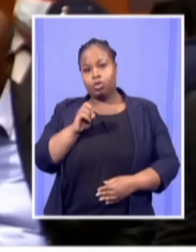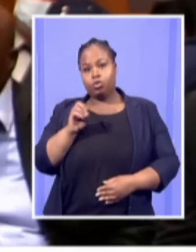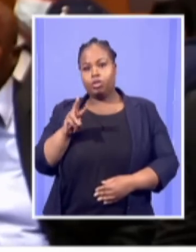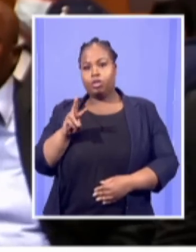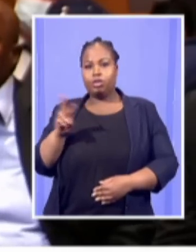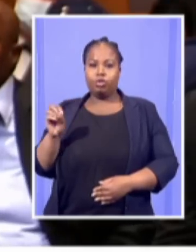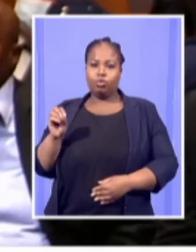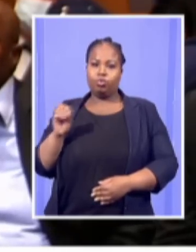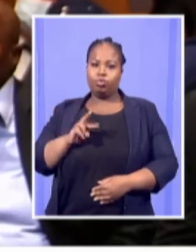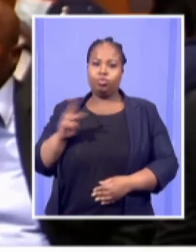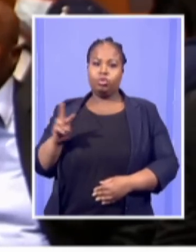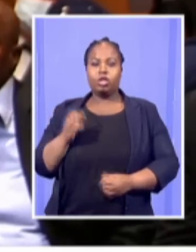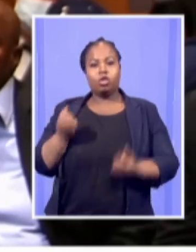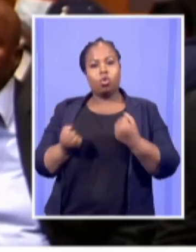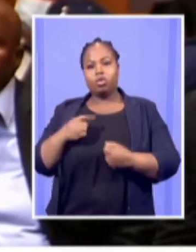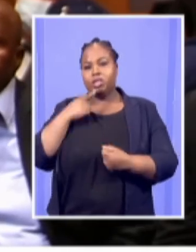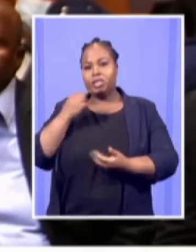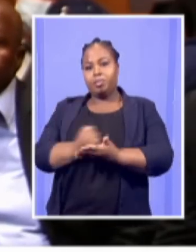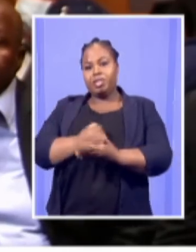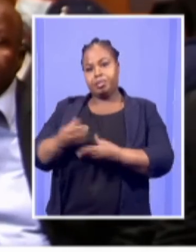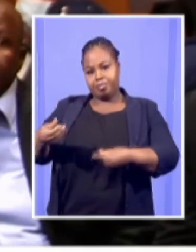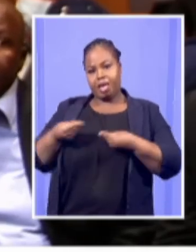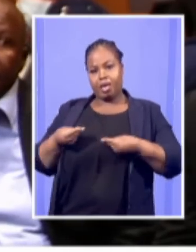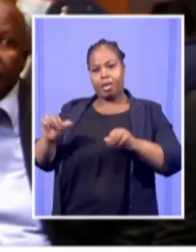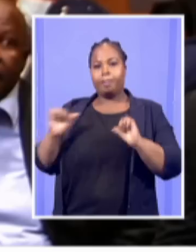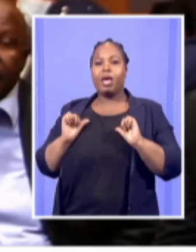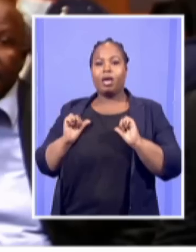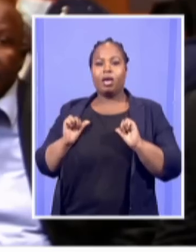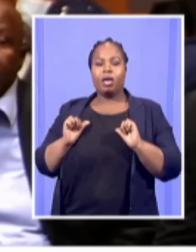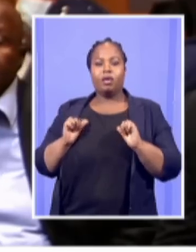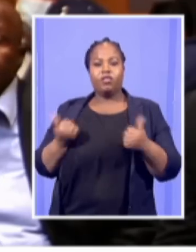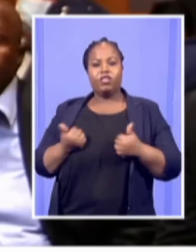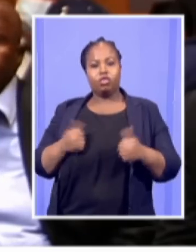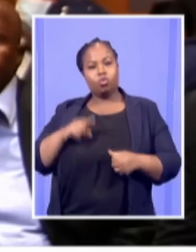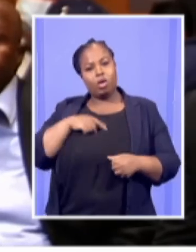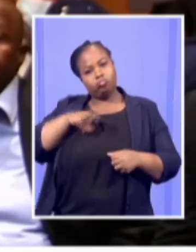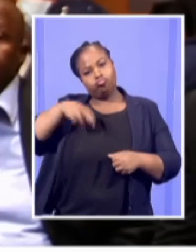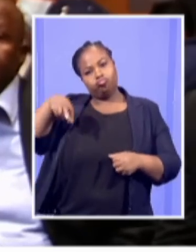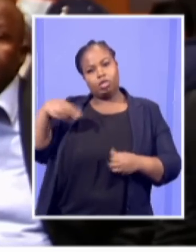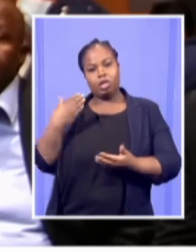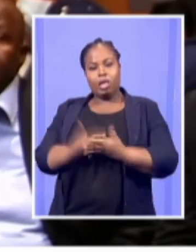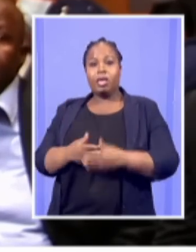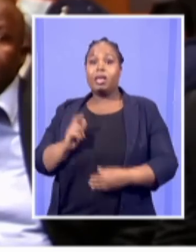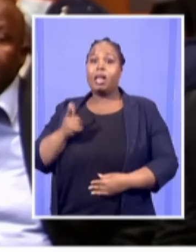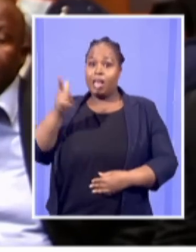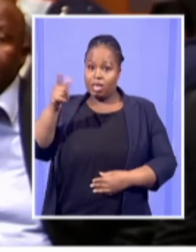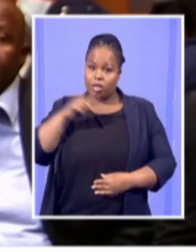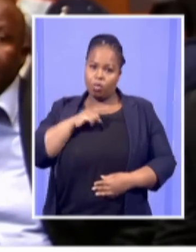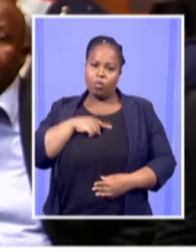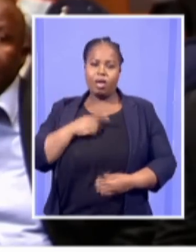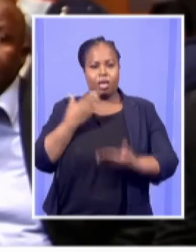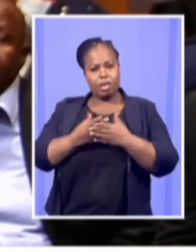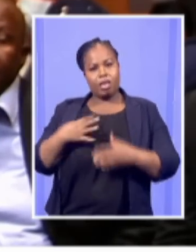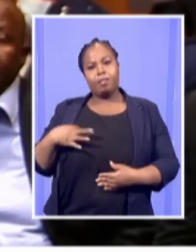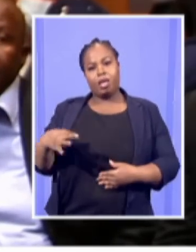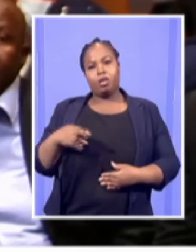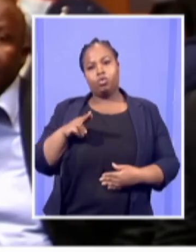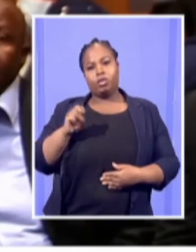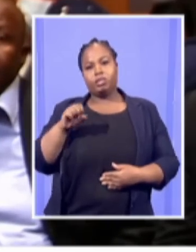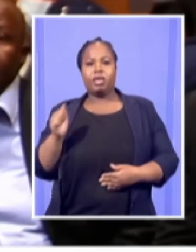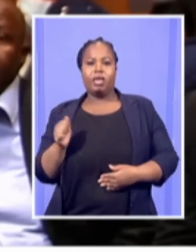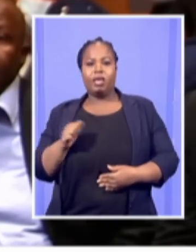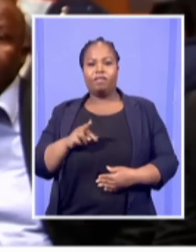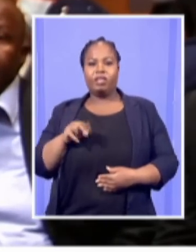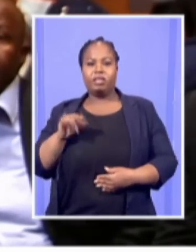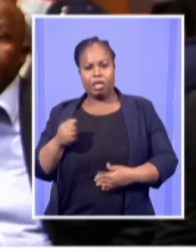2022, the court ordered that the passport be returned to me to allow me to travel and later so that I may apply for a USA visa,